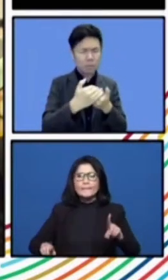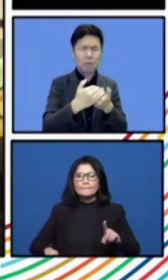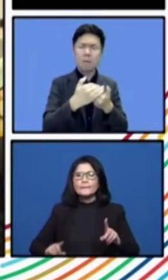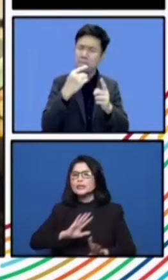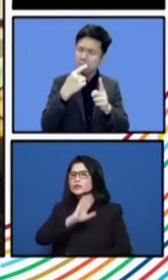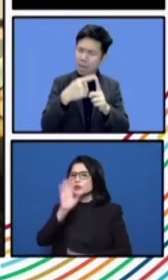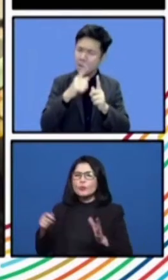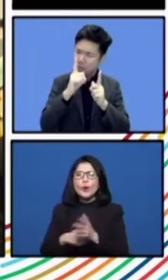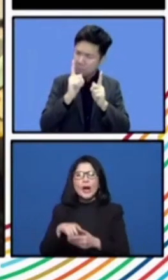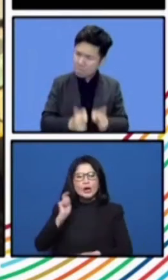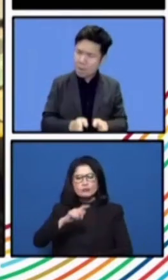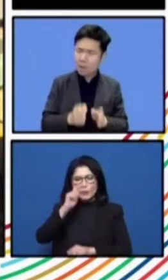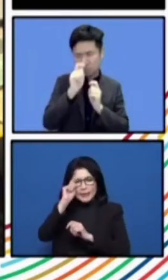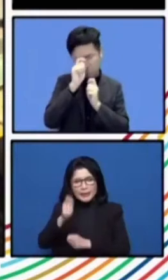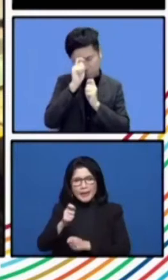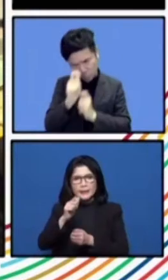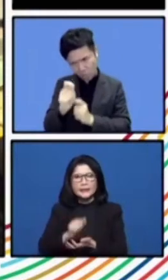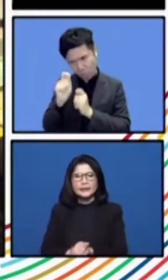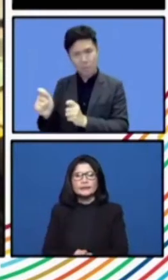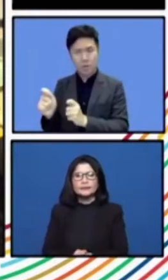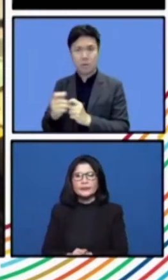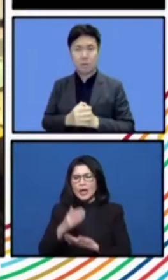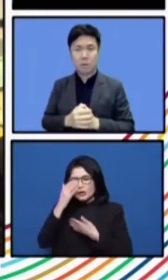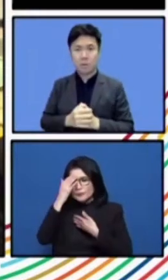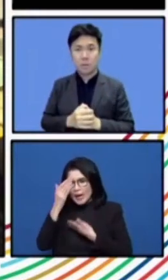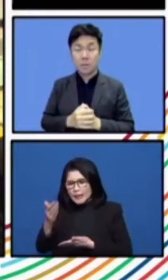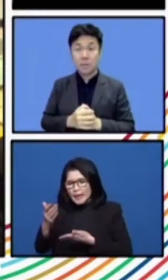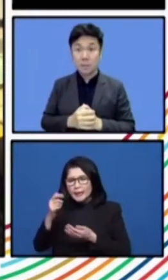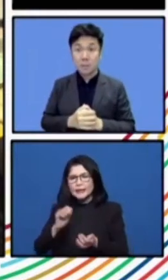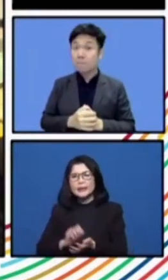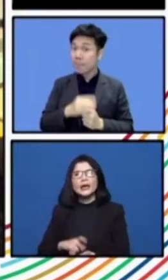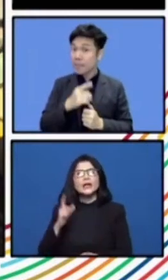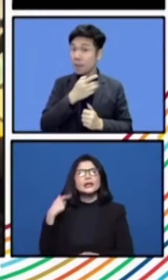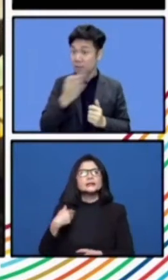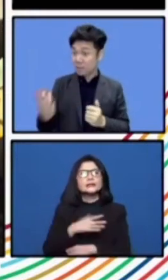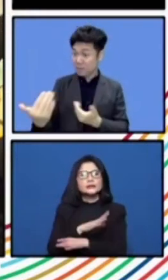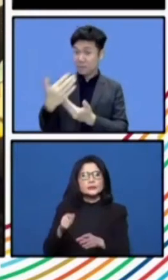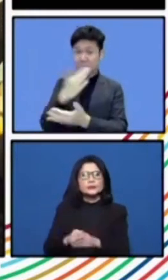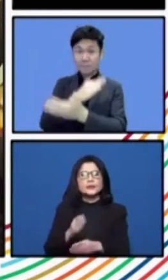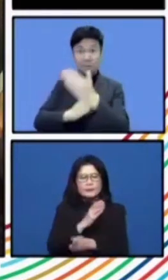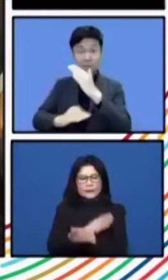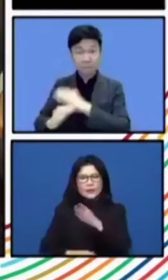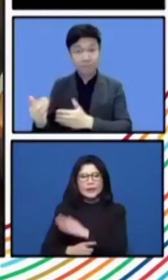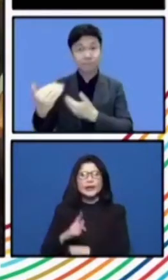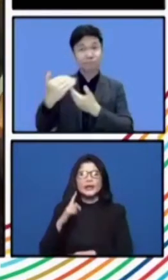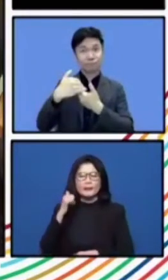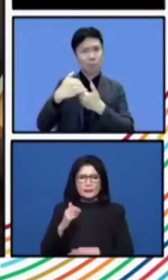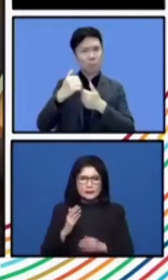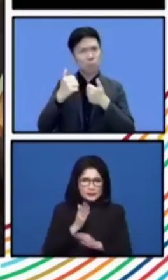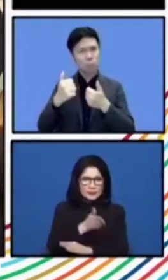pwds will be engaged in all aspects of development thank you honorable chair